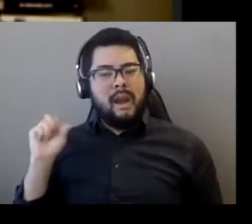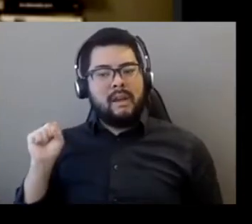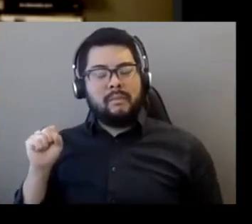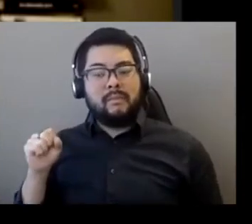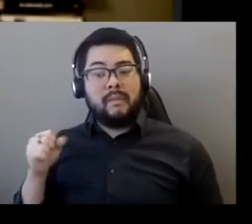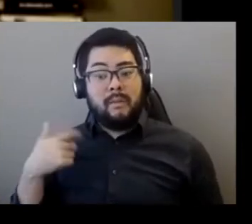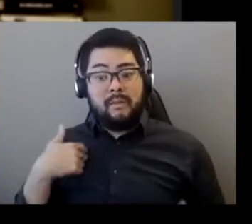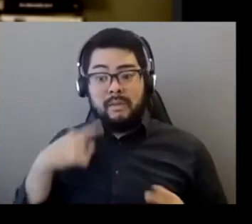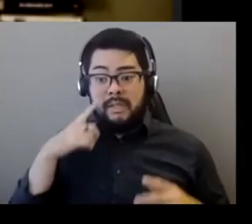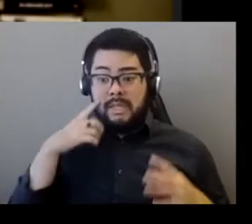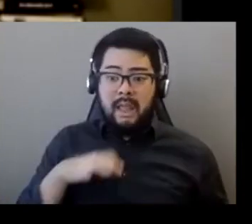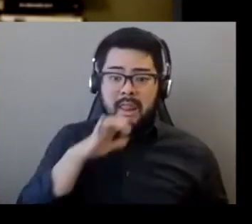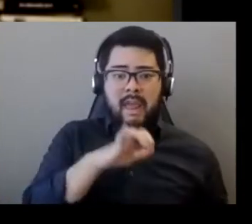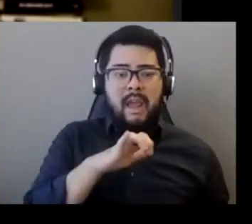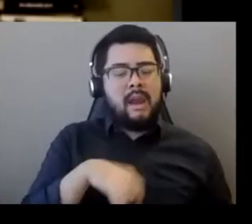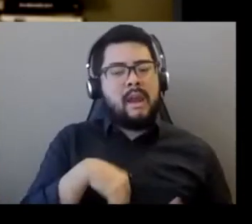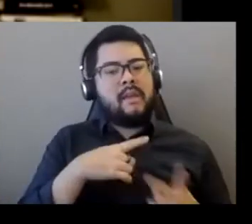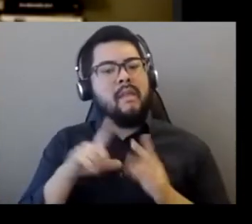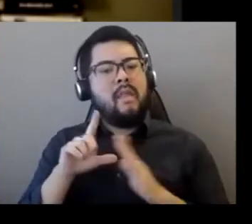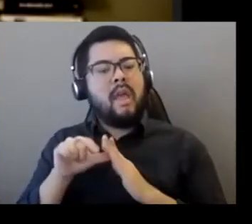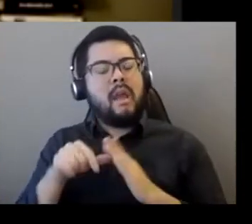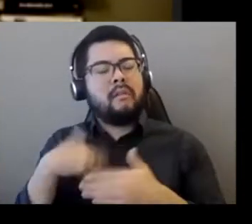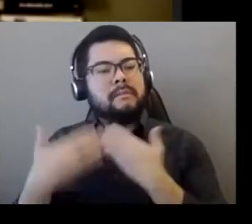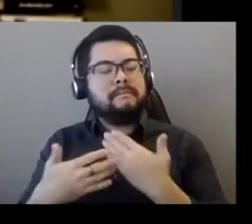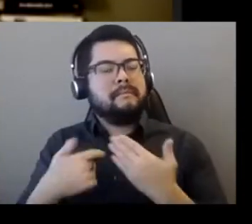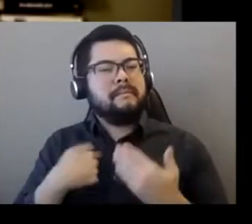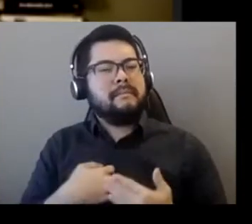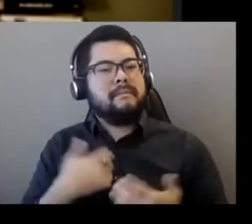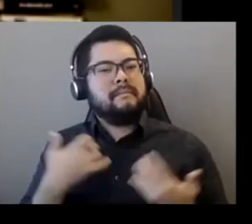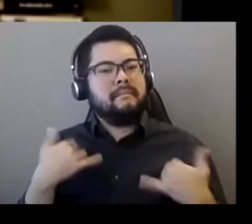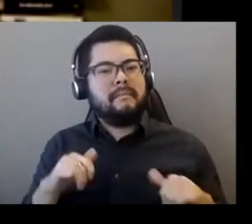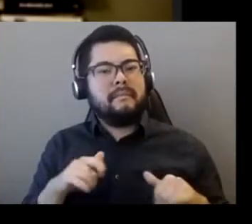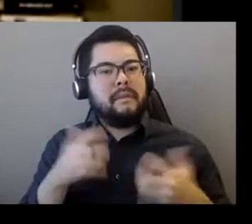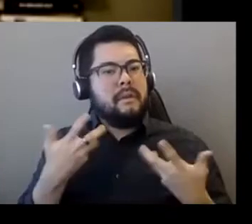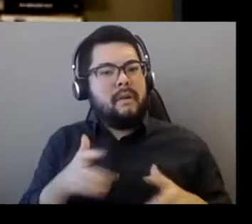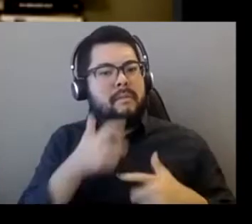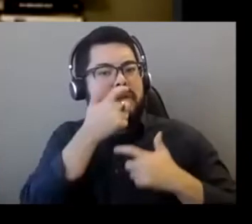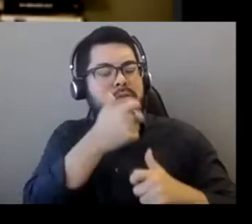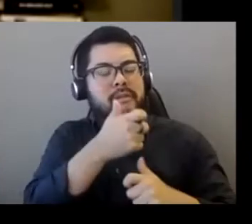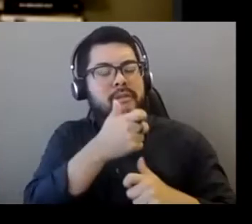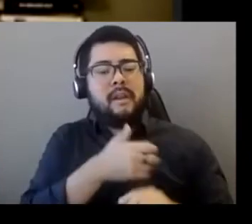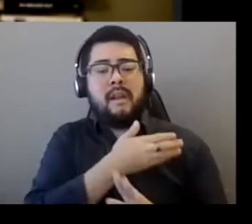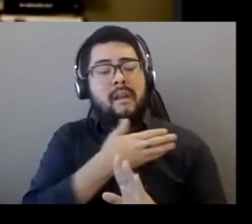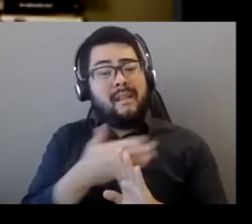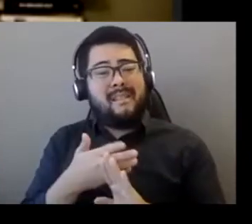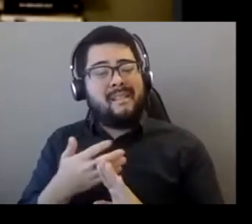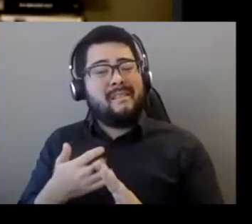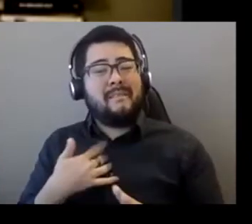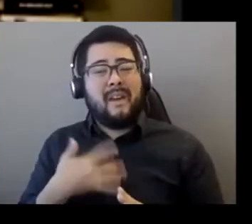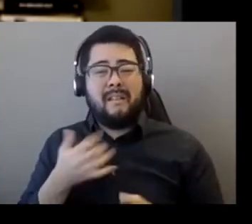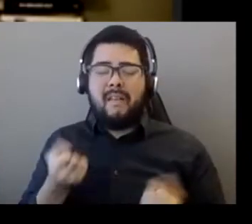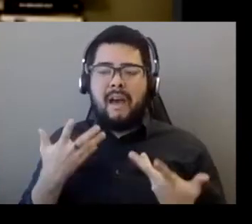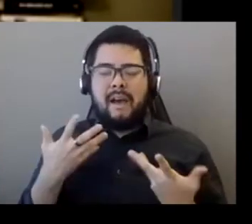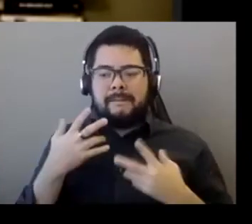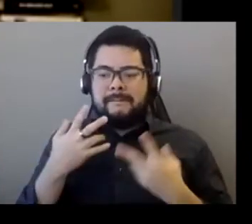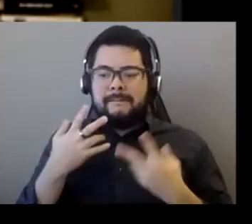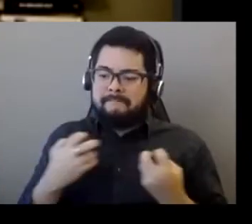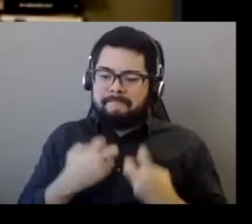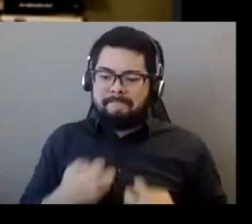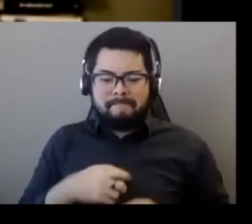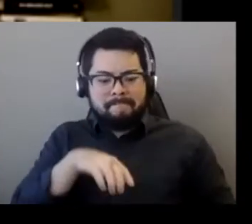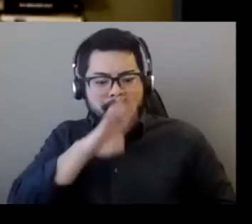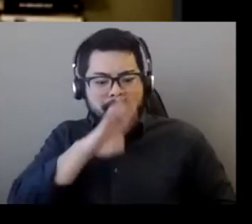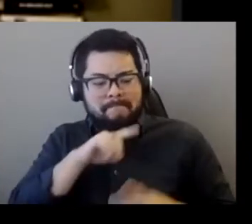decided I'm not interested in this anymore. But that's a choice I made after a lot of frustration and anger. And it took me a long time to come